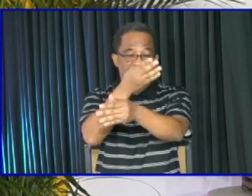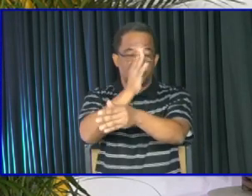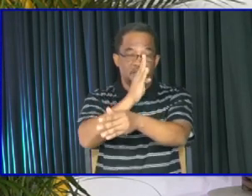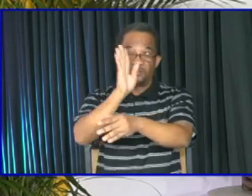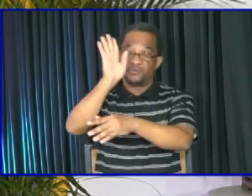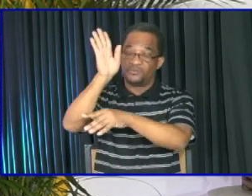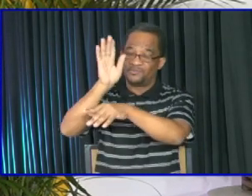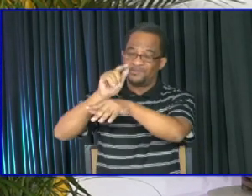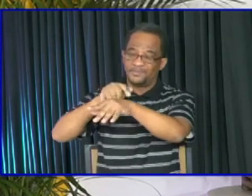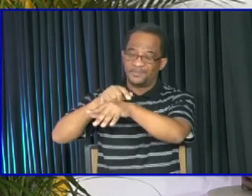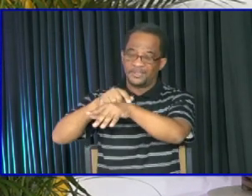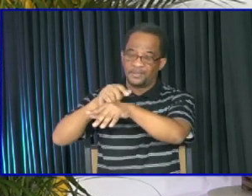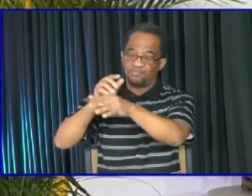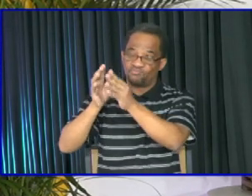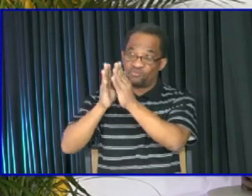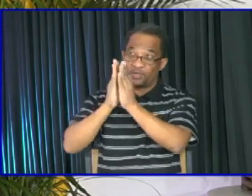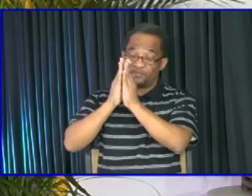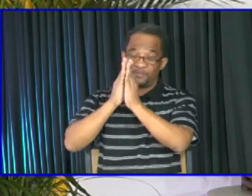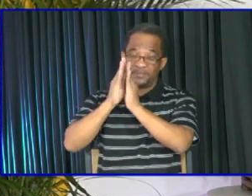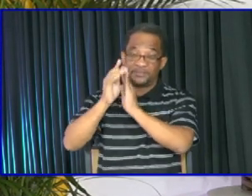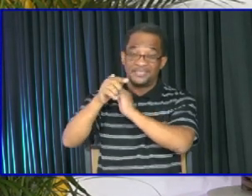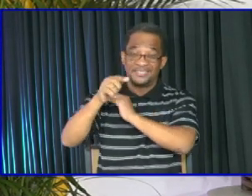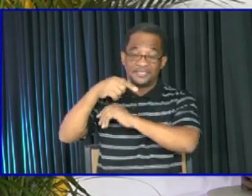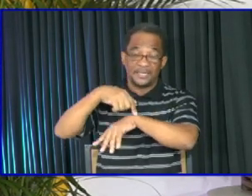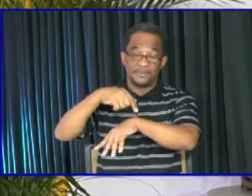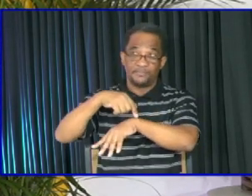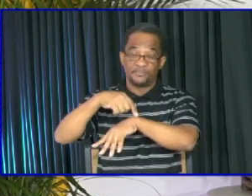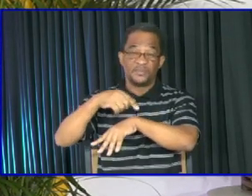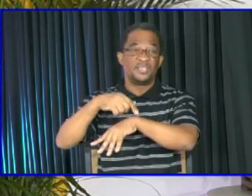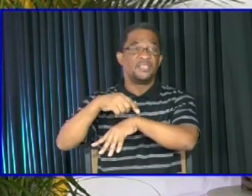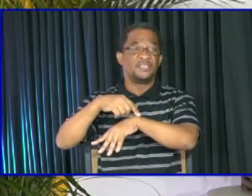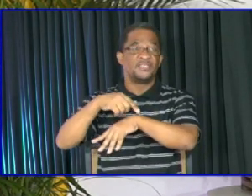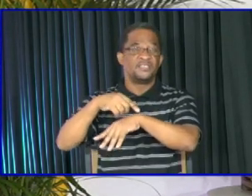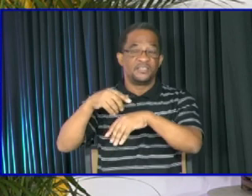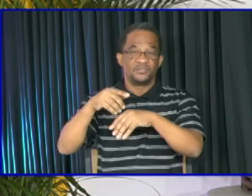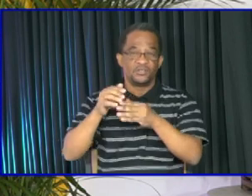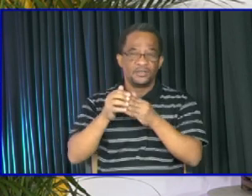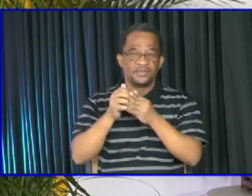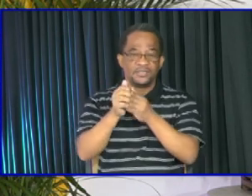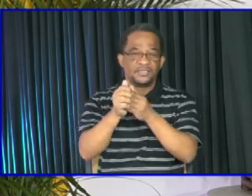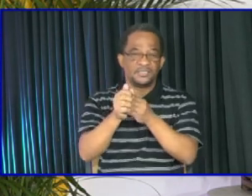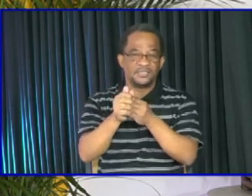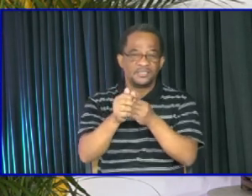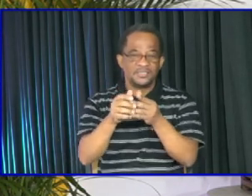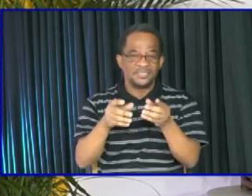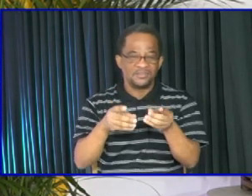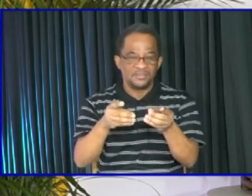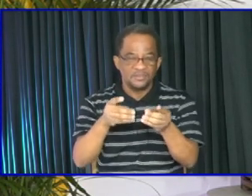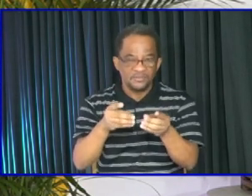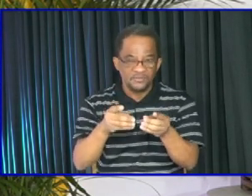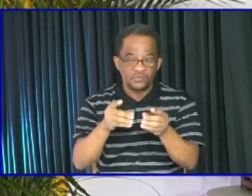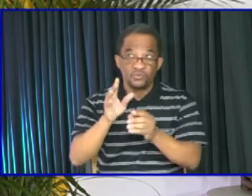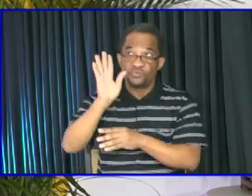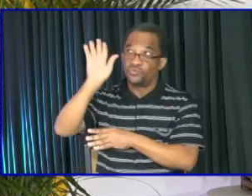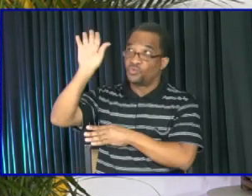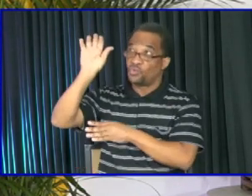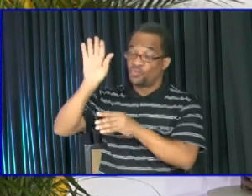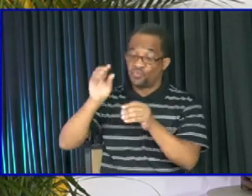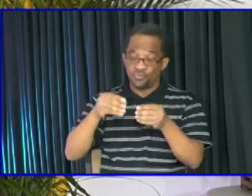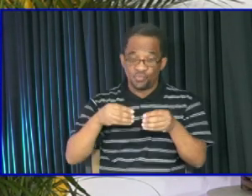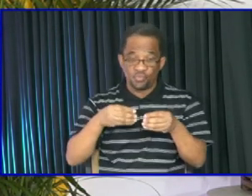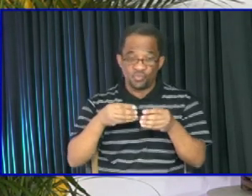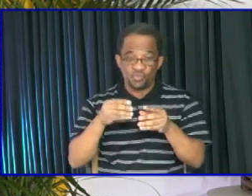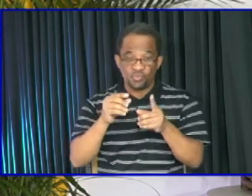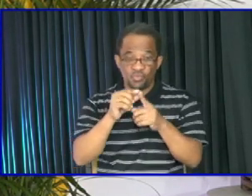moment. We pray that at this time you will lead and direct this delivery of your word to the